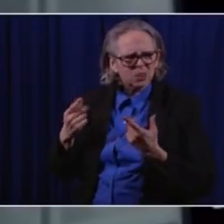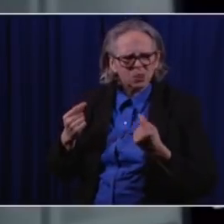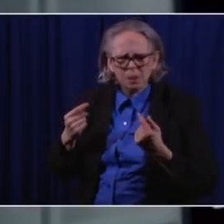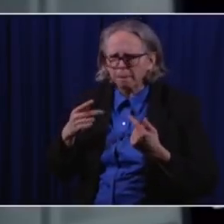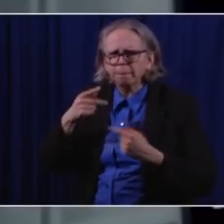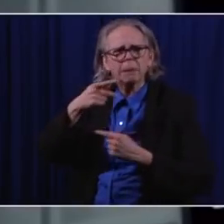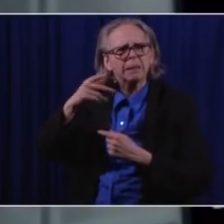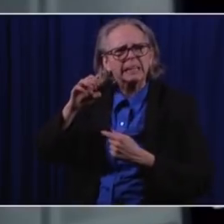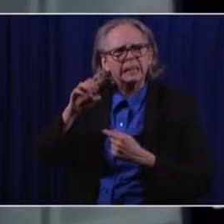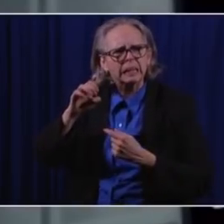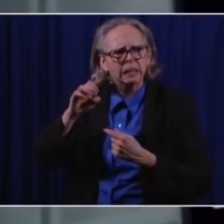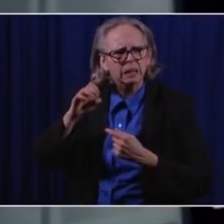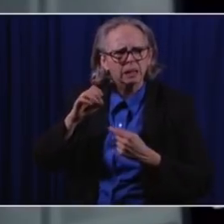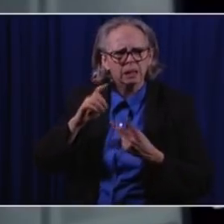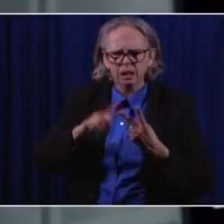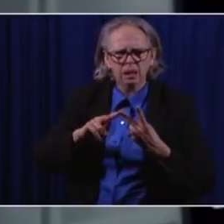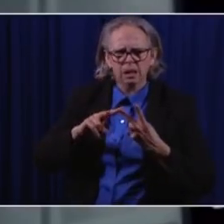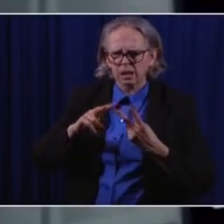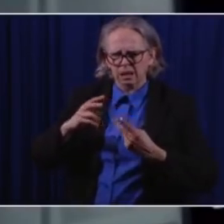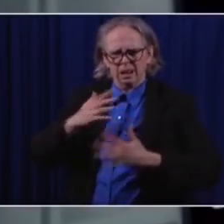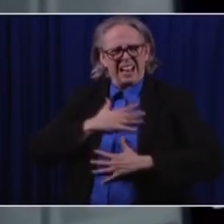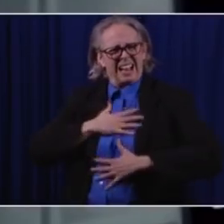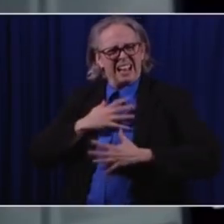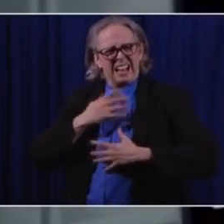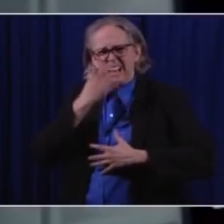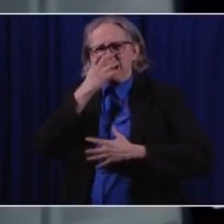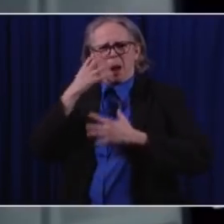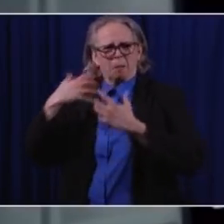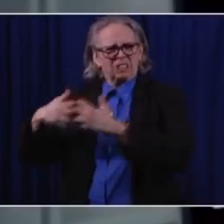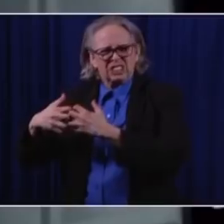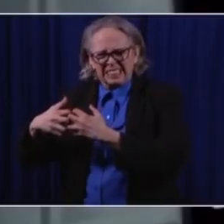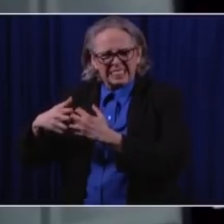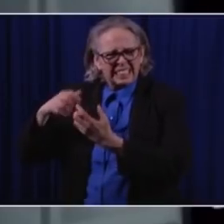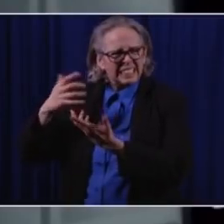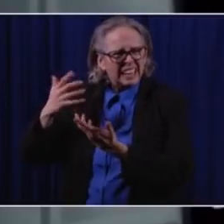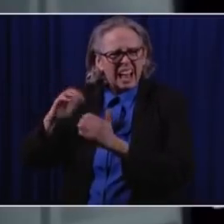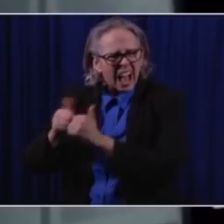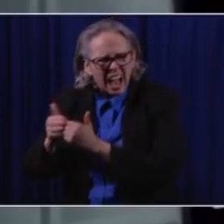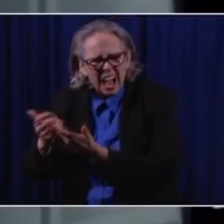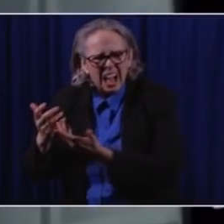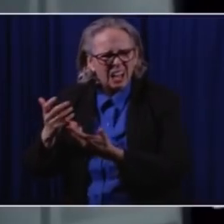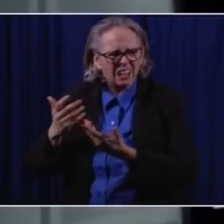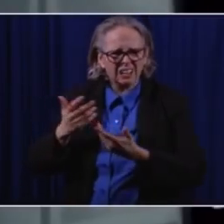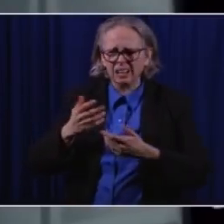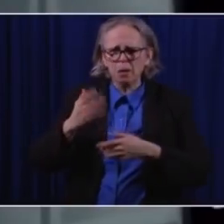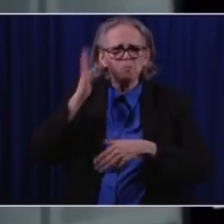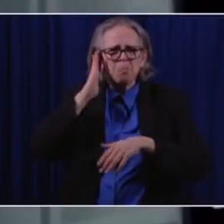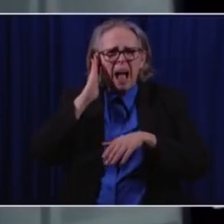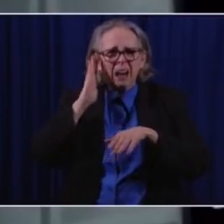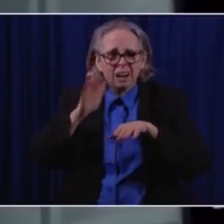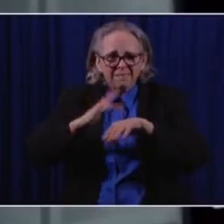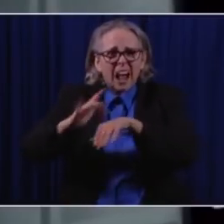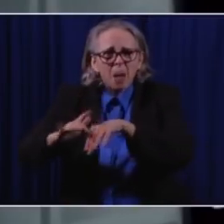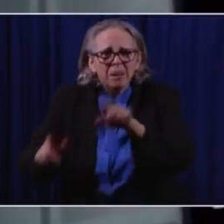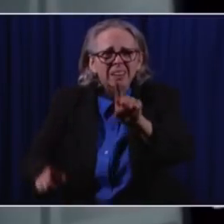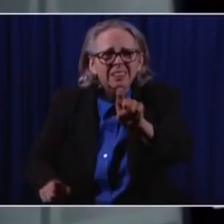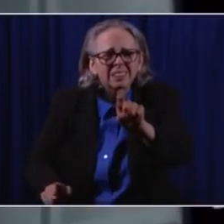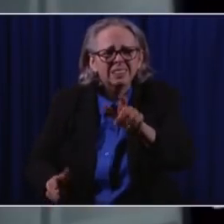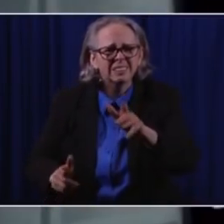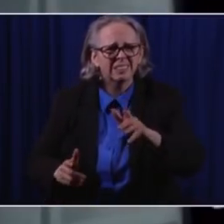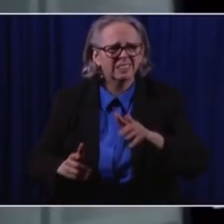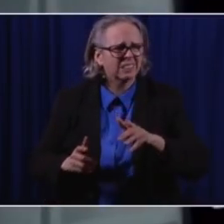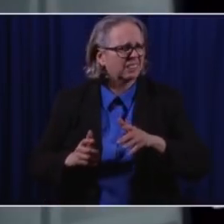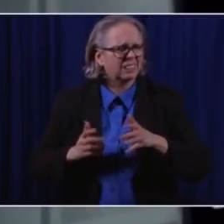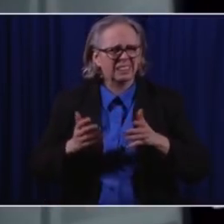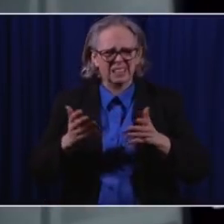ventilator support and creating spaces that could handle surges. And what we've learned is we can manufacture equipment